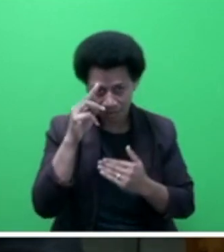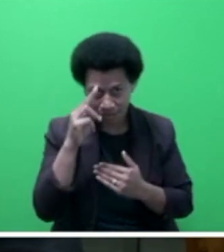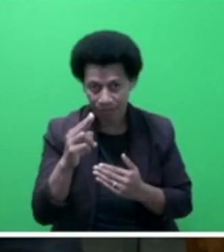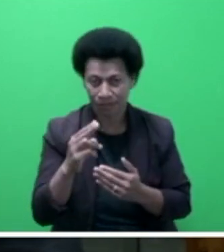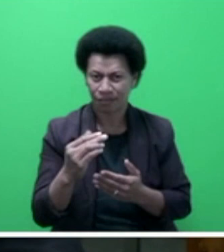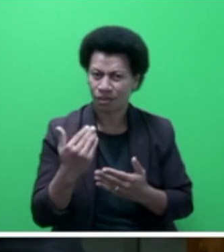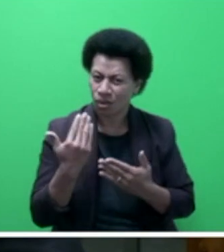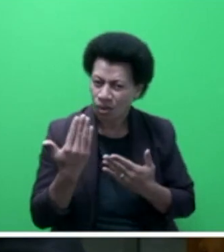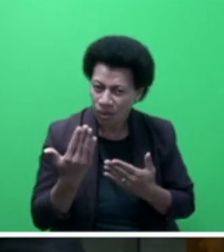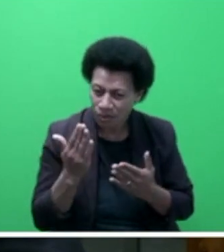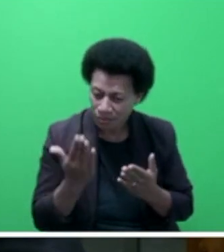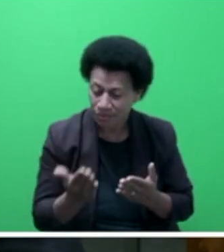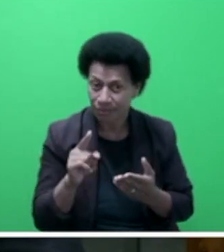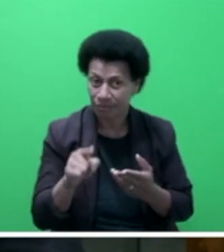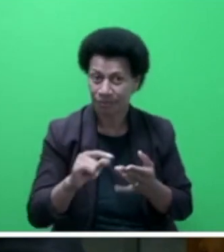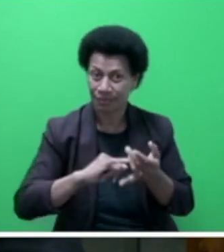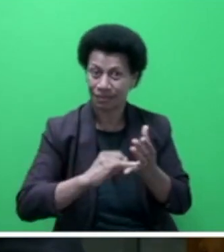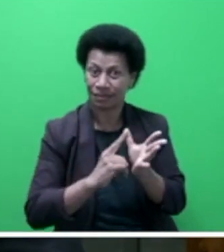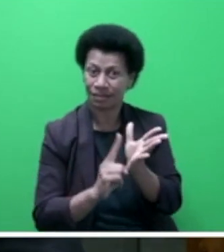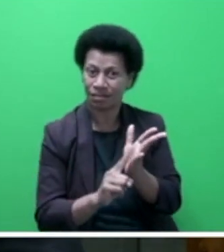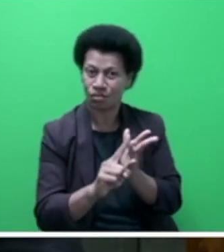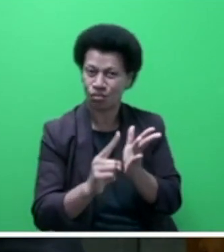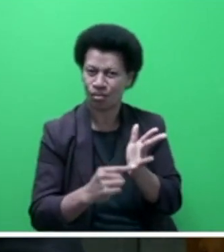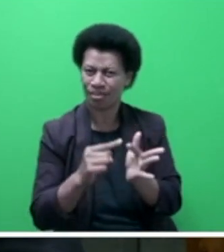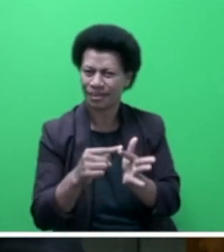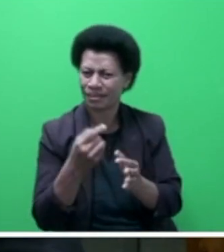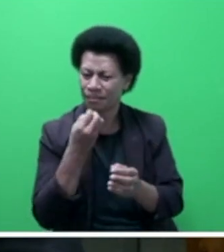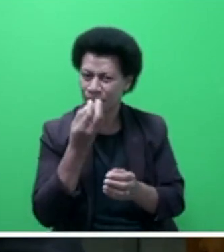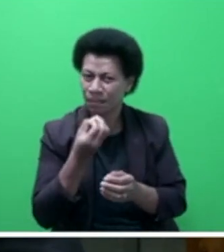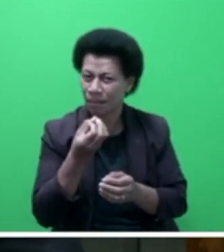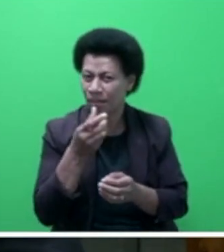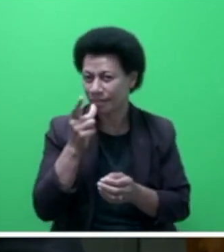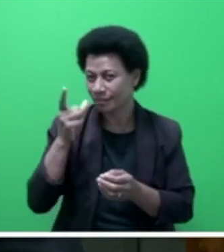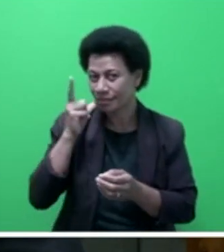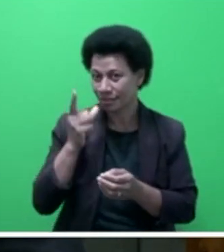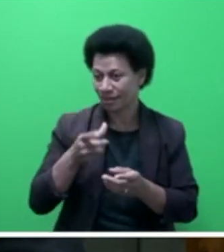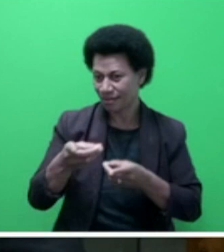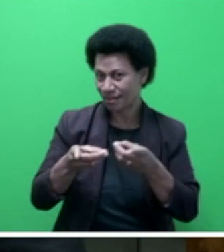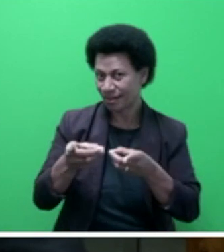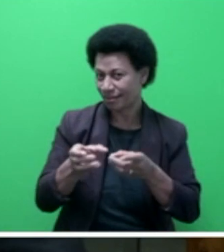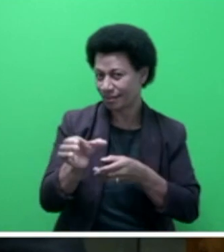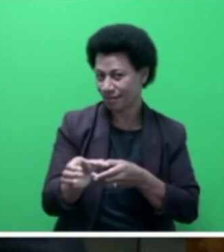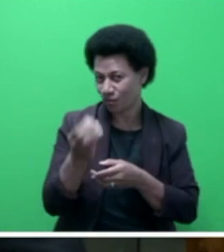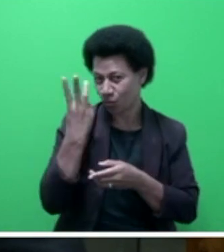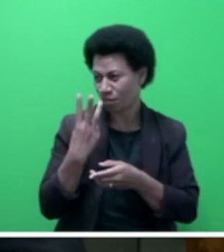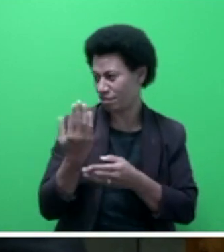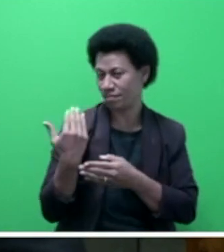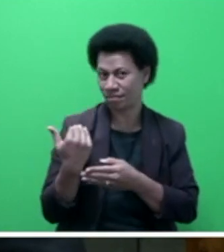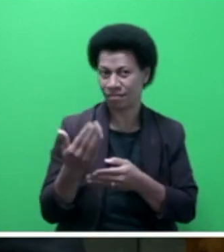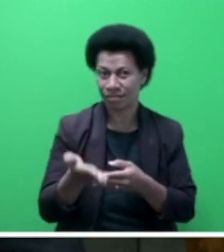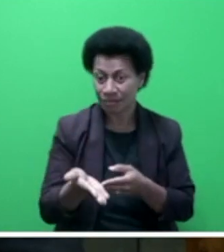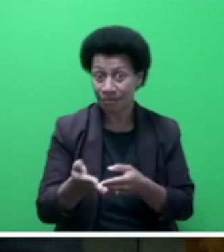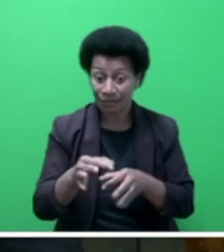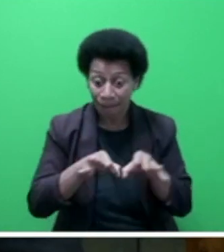Rondrondo spoke extensively about the Women's Plan of Action yesterday. As a former director for women, she should know that the Women's Plan of